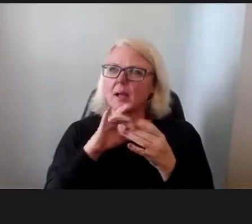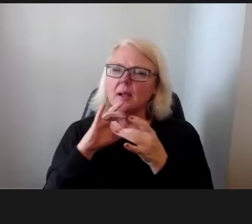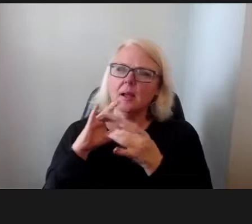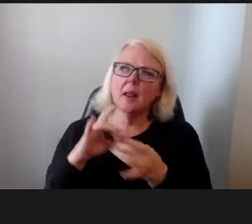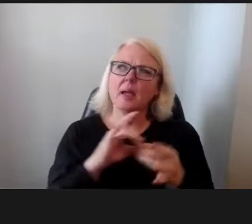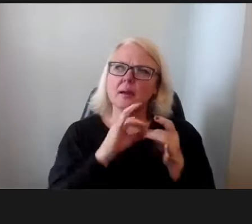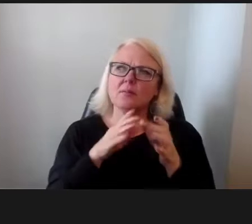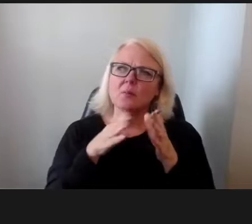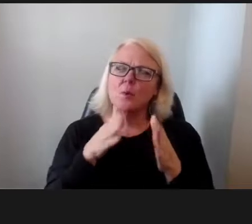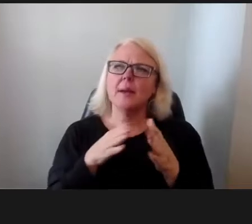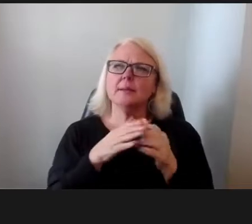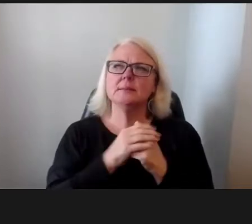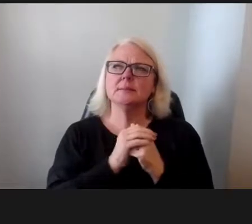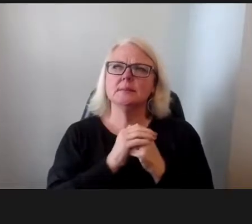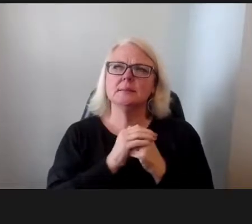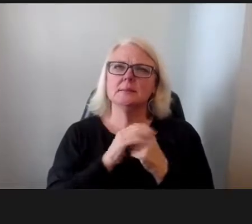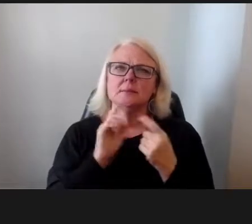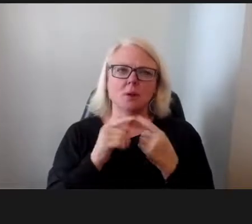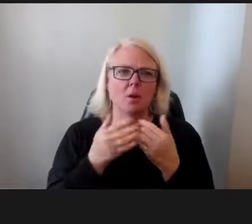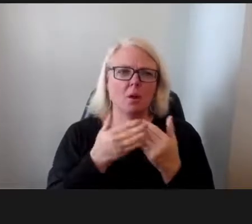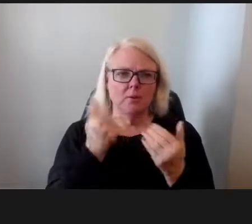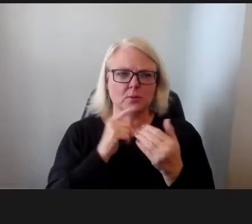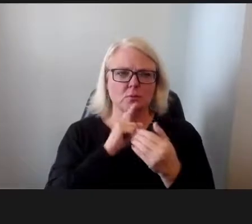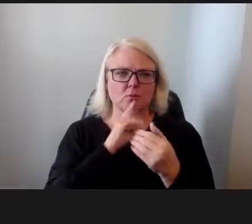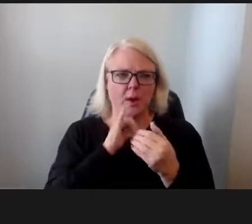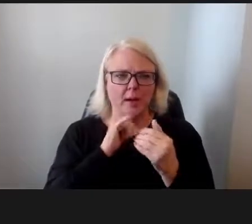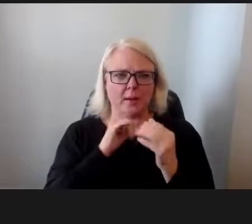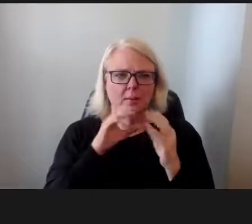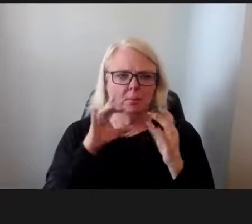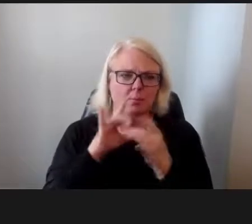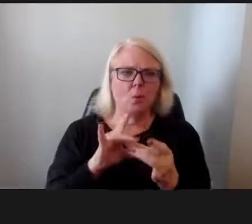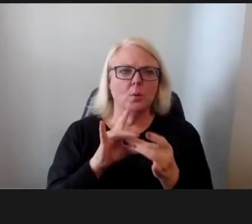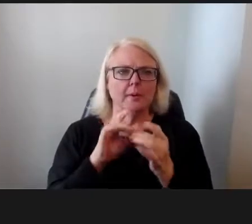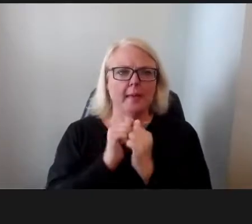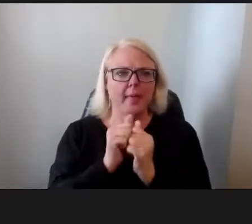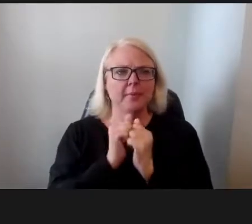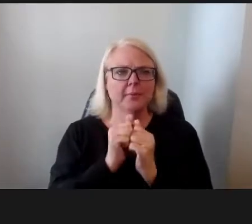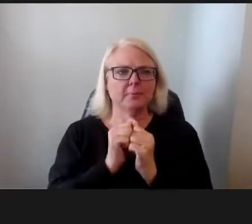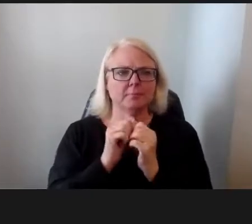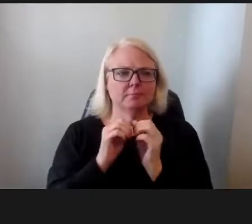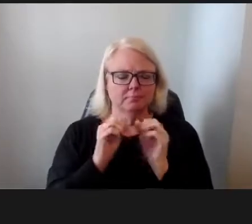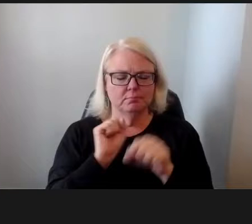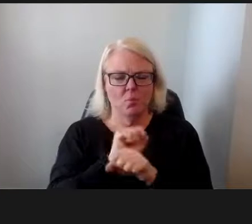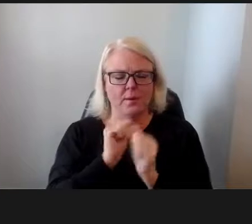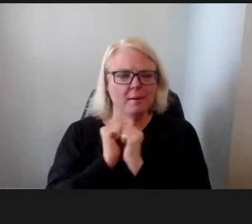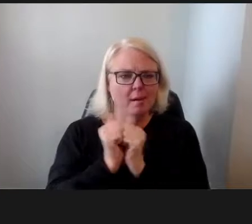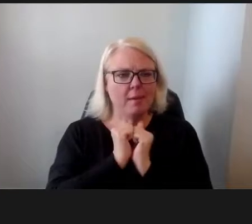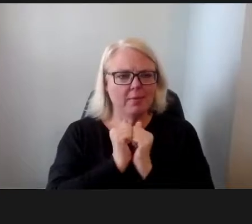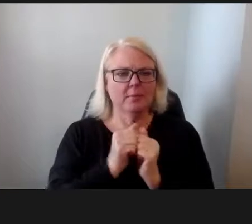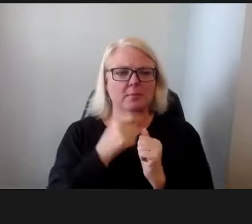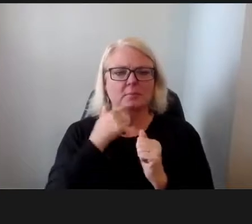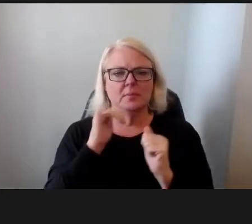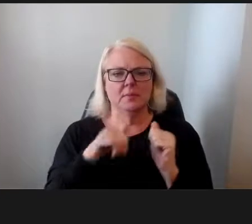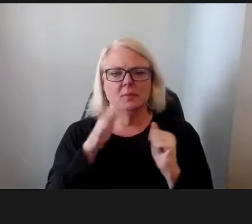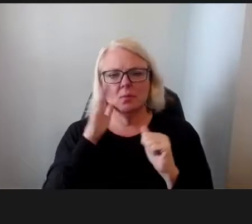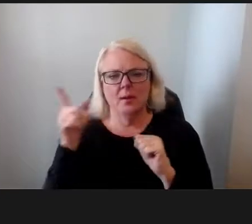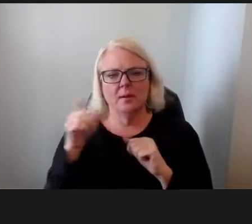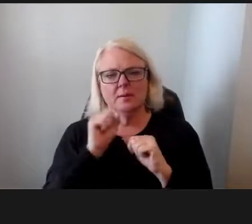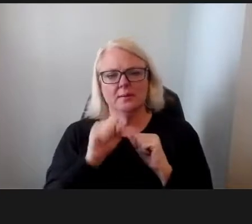ways to almost literally pull together. That article is coming out in the South Atlantic Quarterly, by the way.